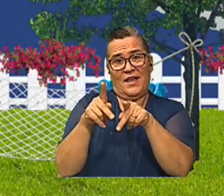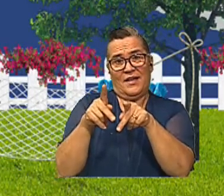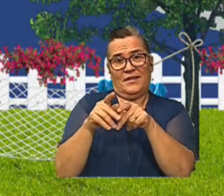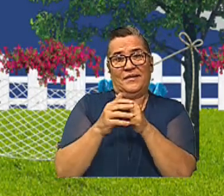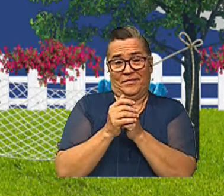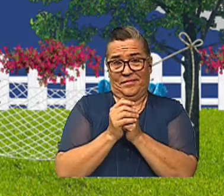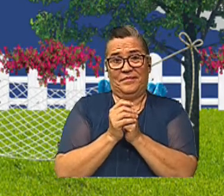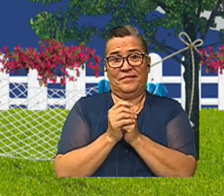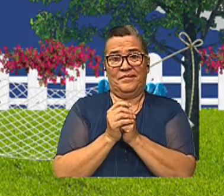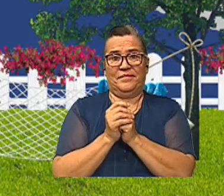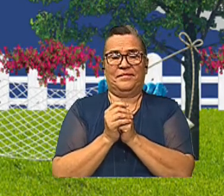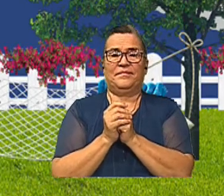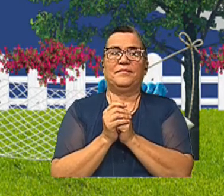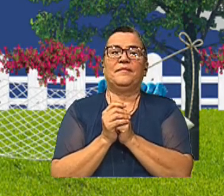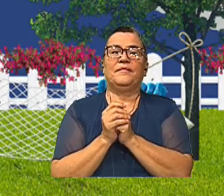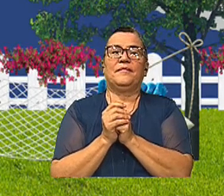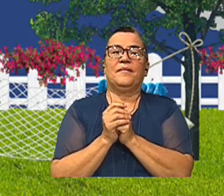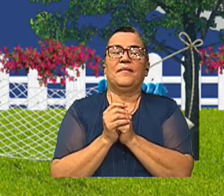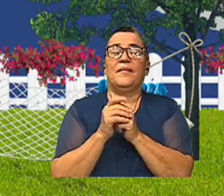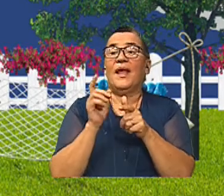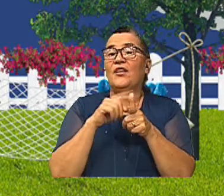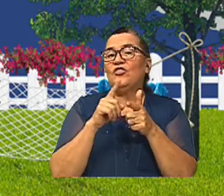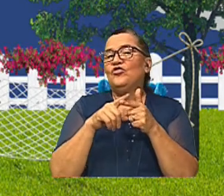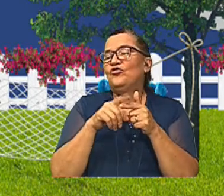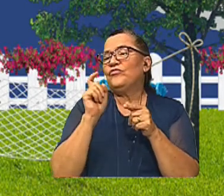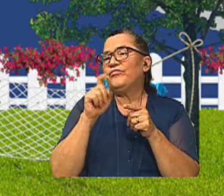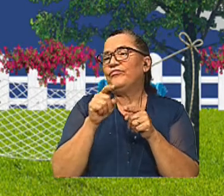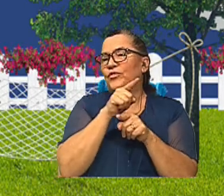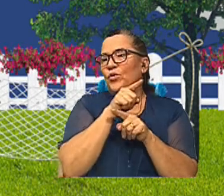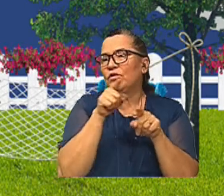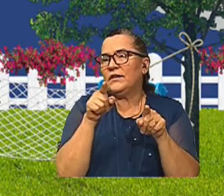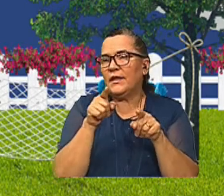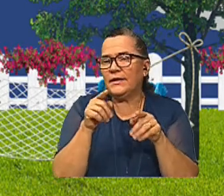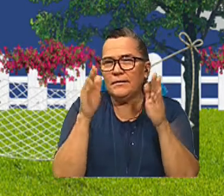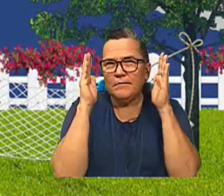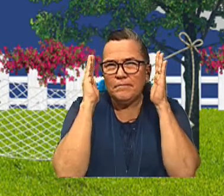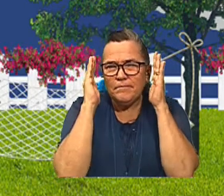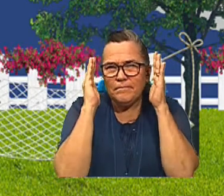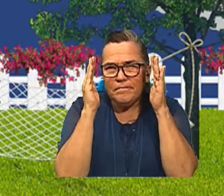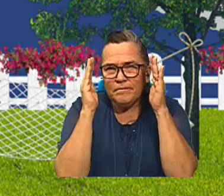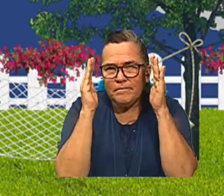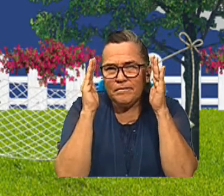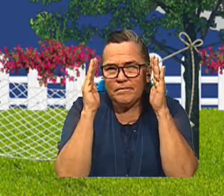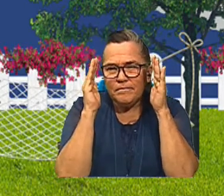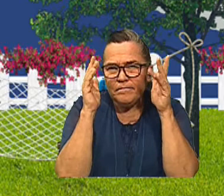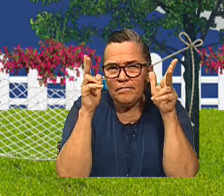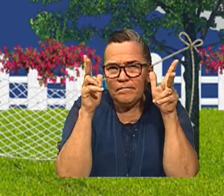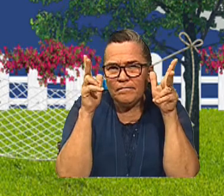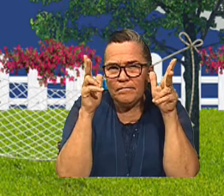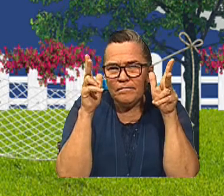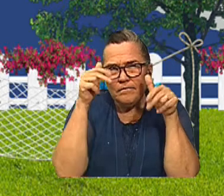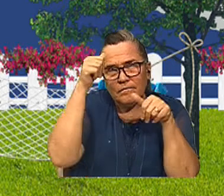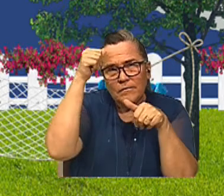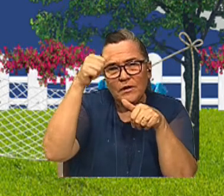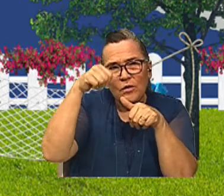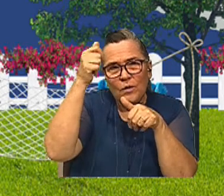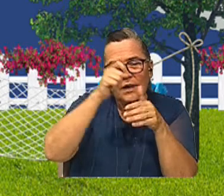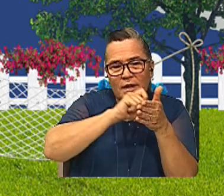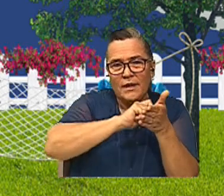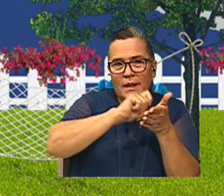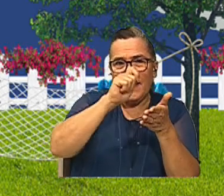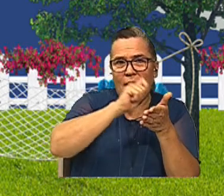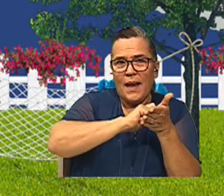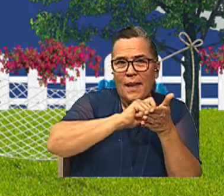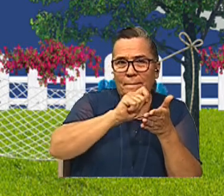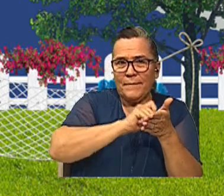said, right? So I need you to pay carefully attention, remember your pencil,